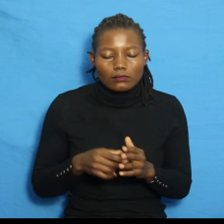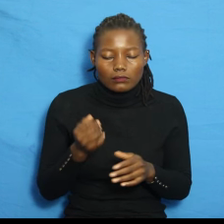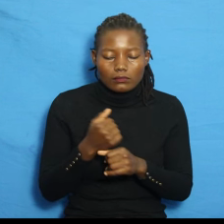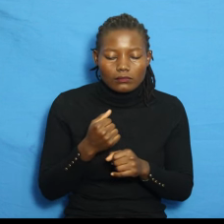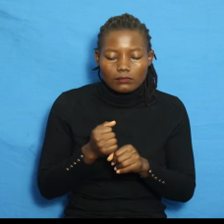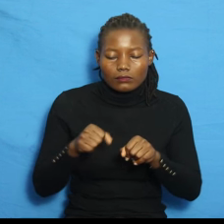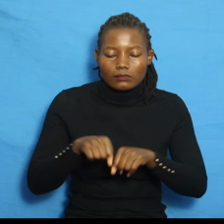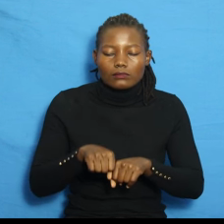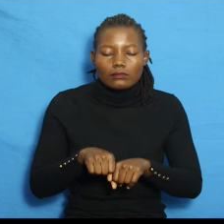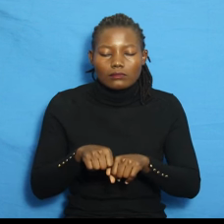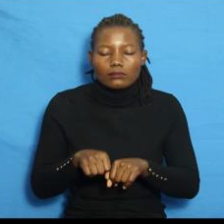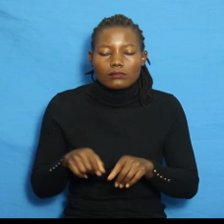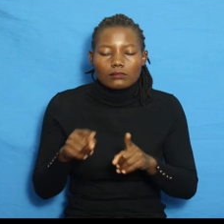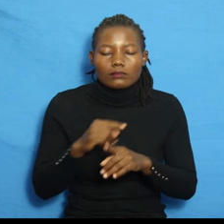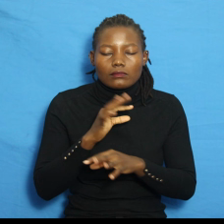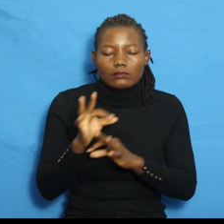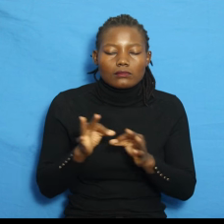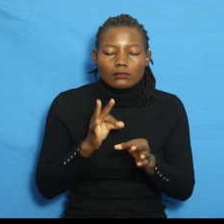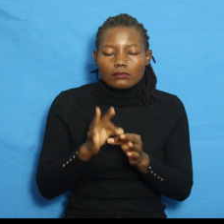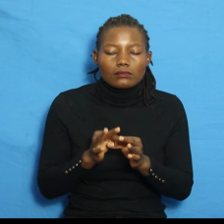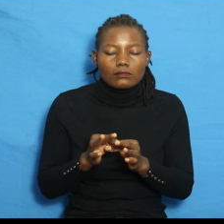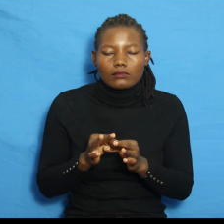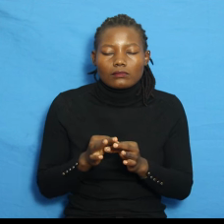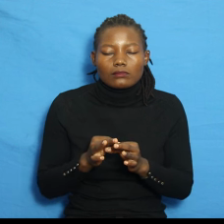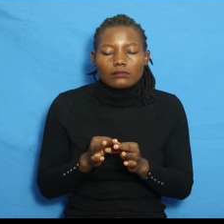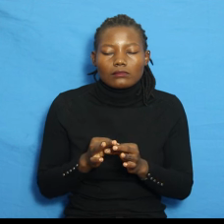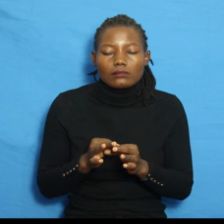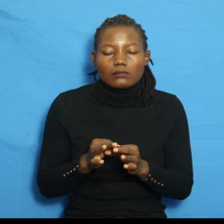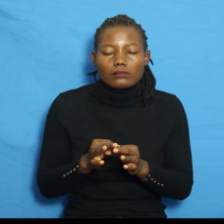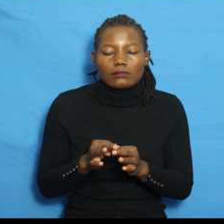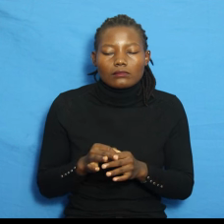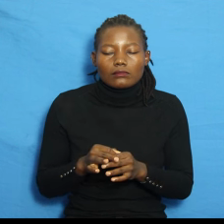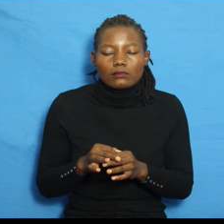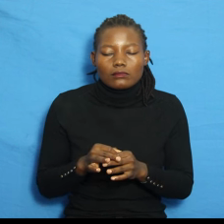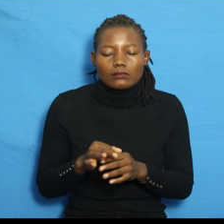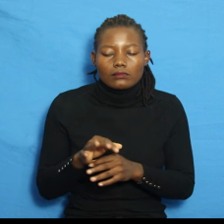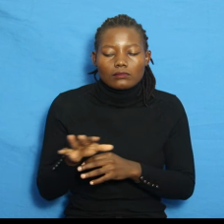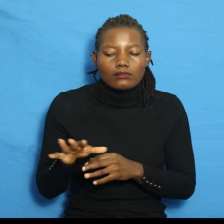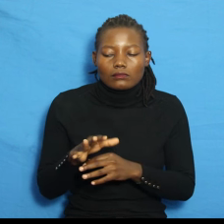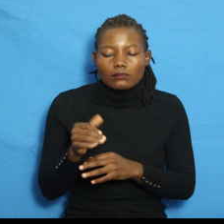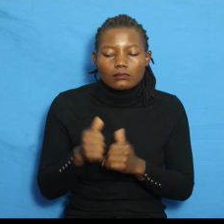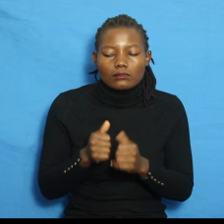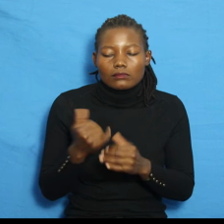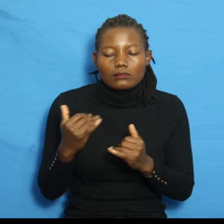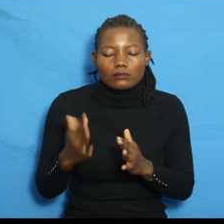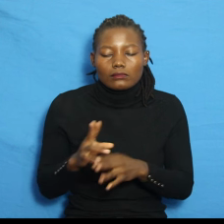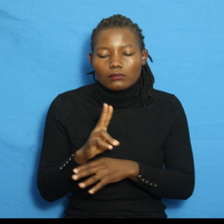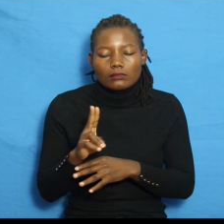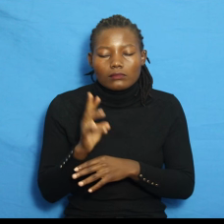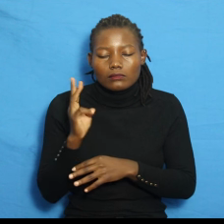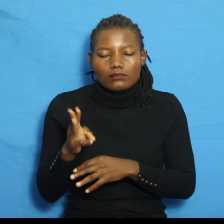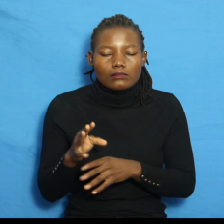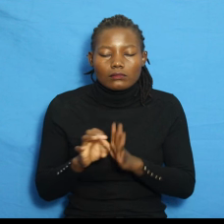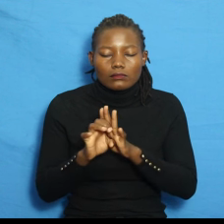how to link the manufacture of the footwear to the particular ground that the players are going to